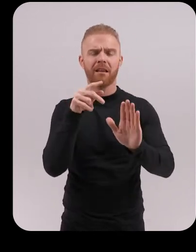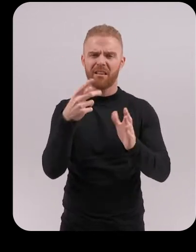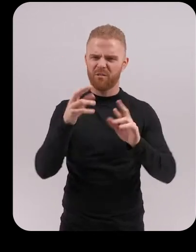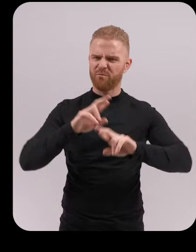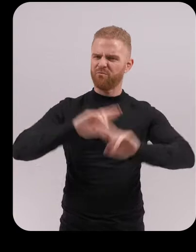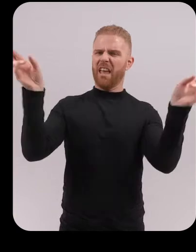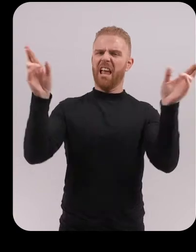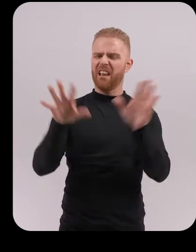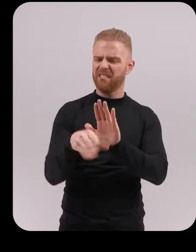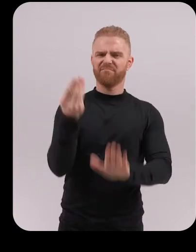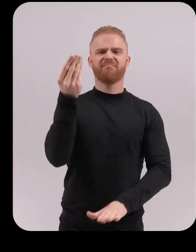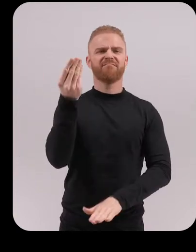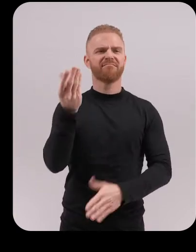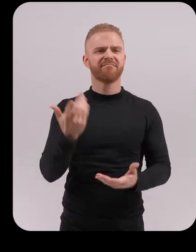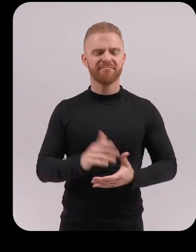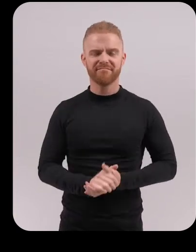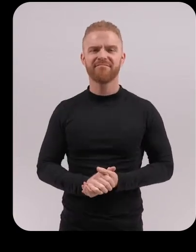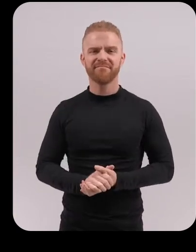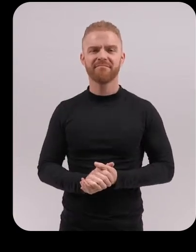box.